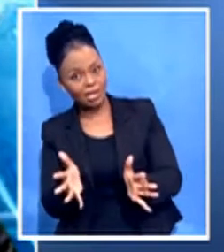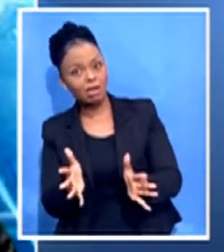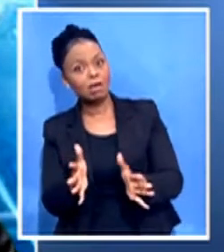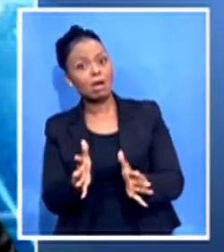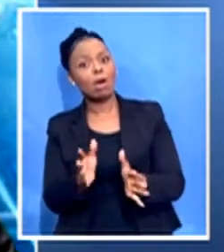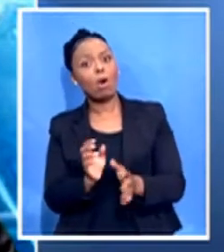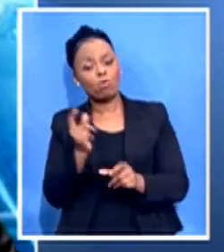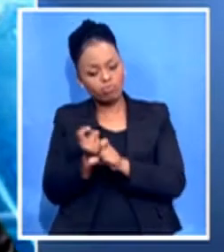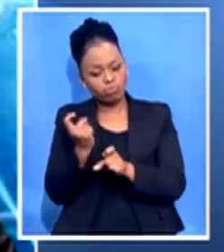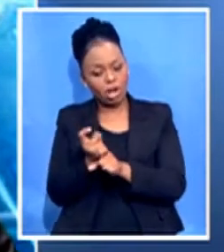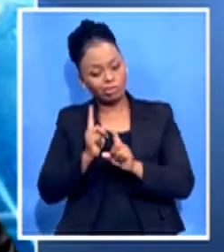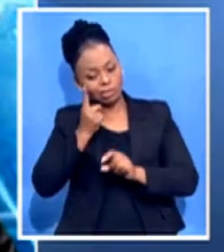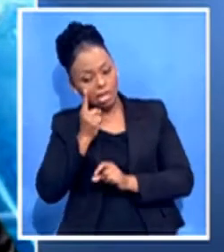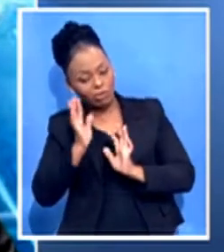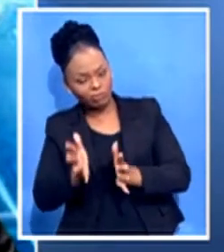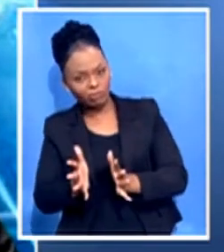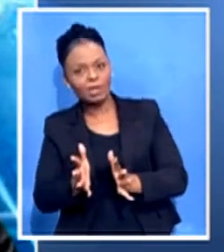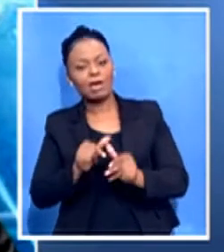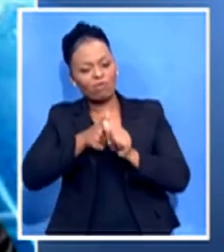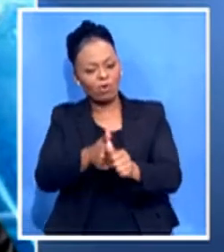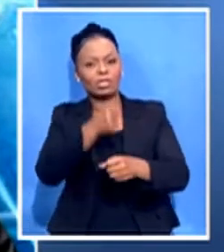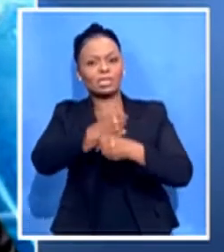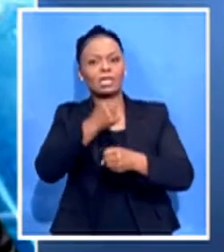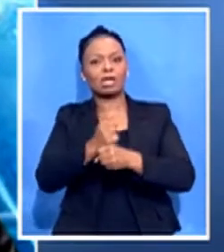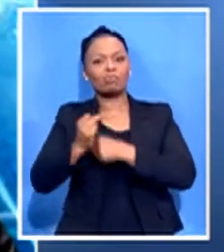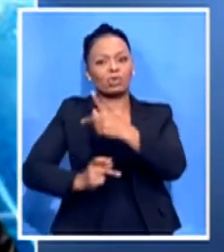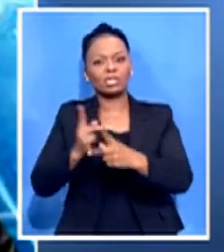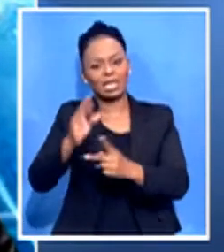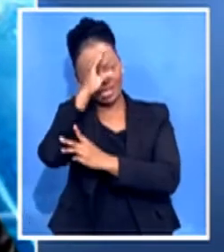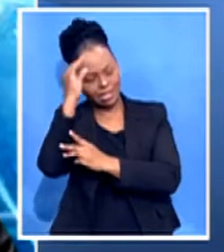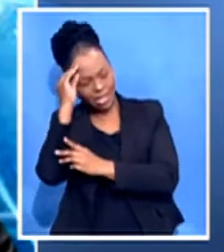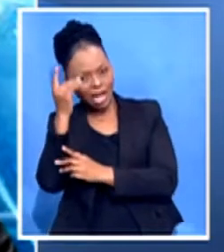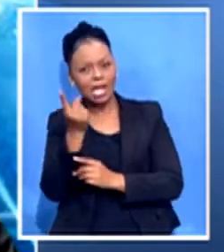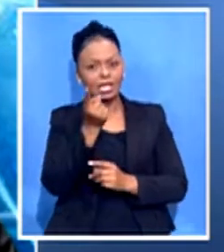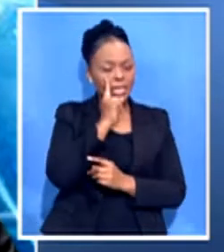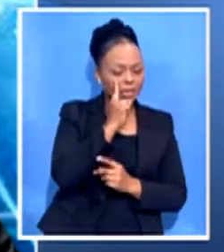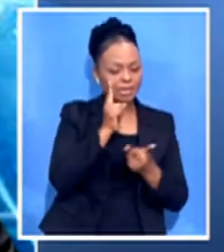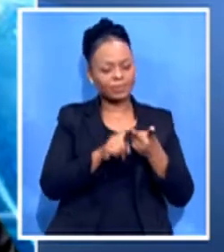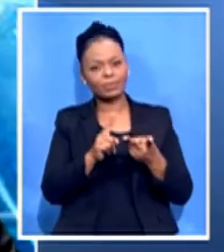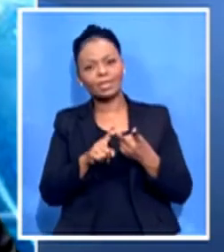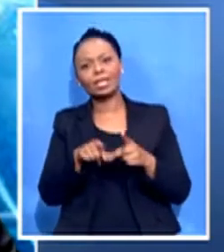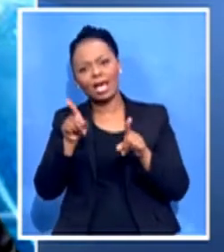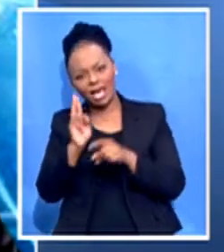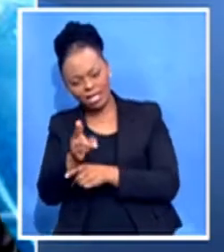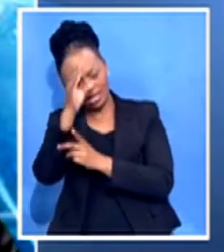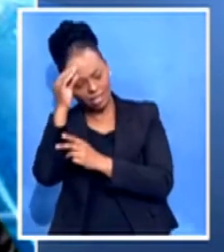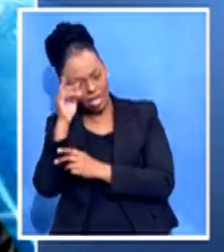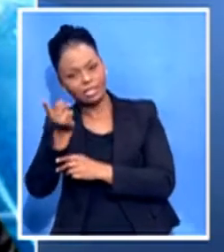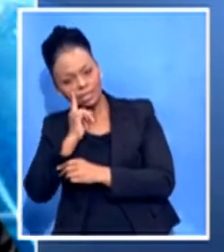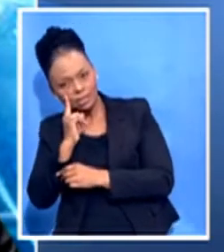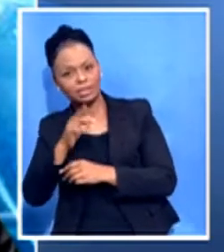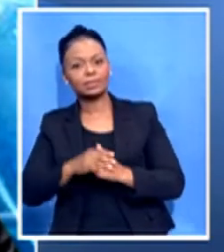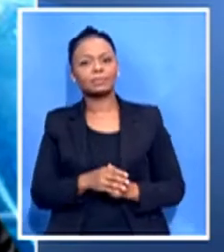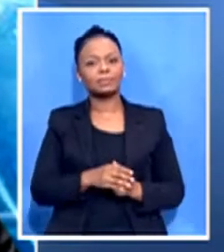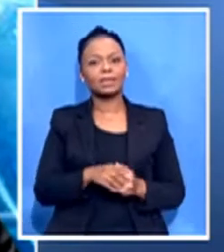procedures, preclinical testing and clinical testing. And the safety and efficacy of the vaccines